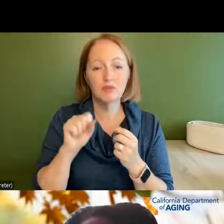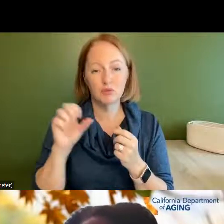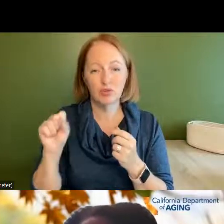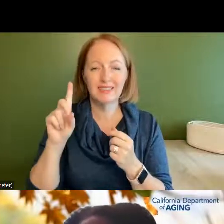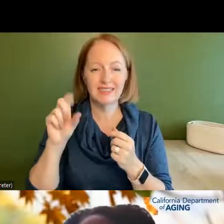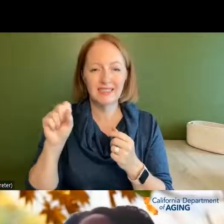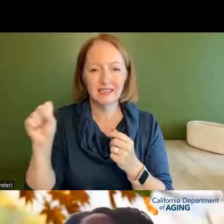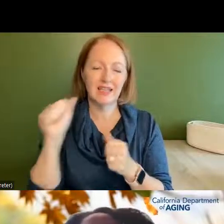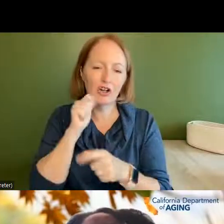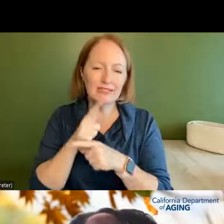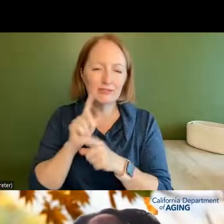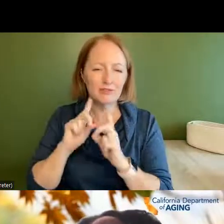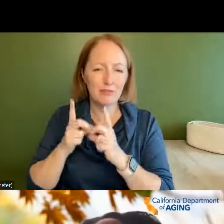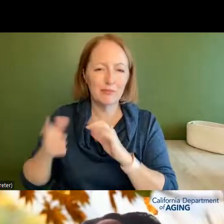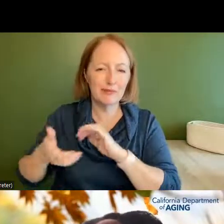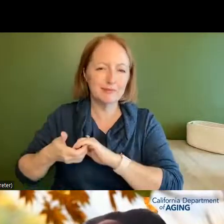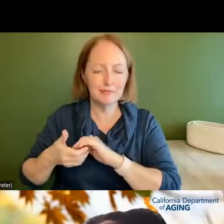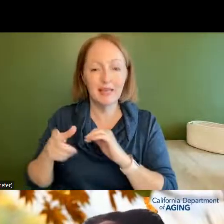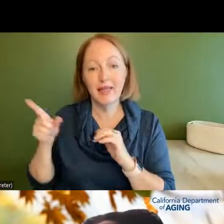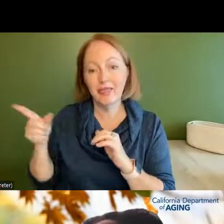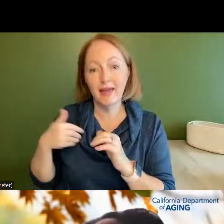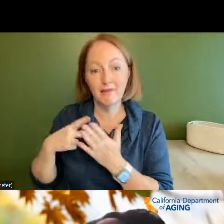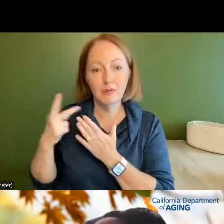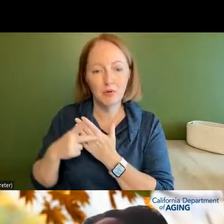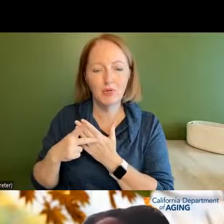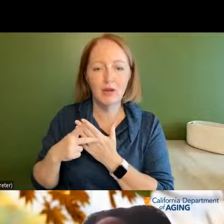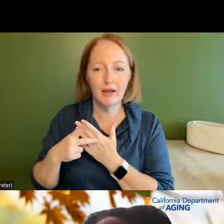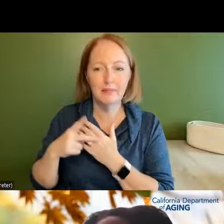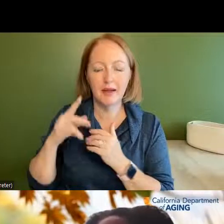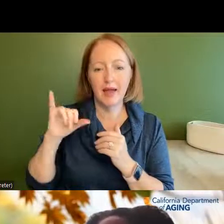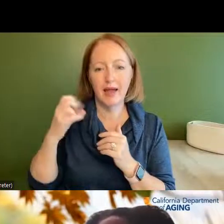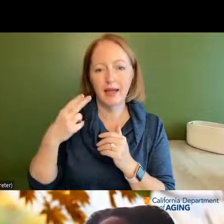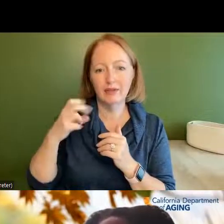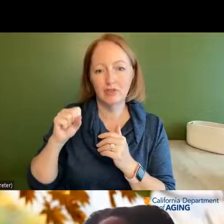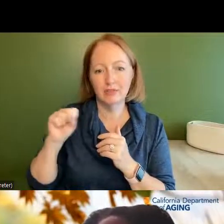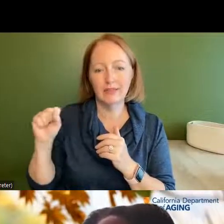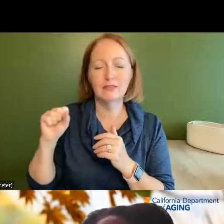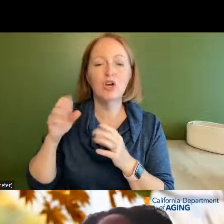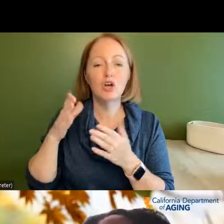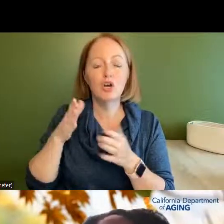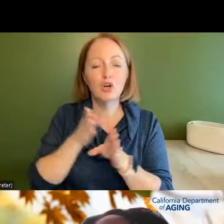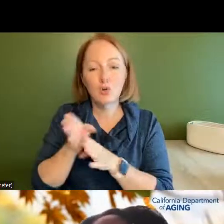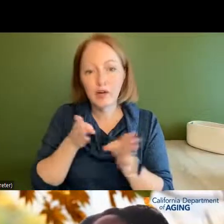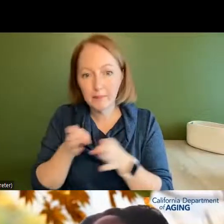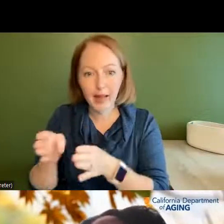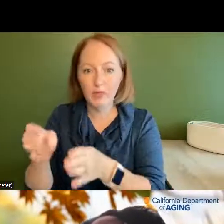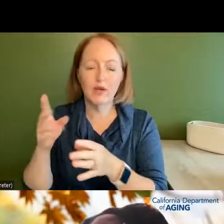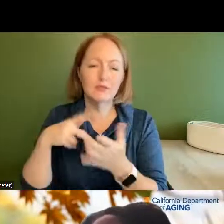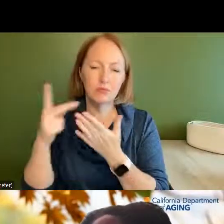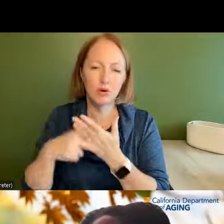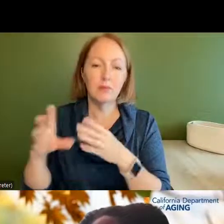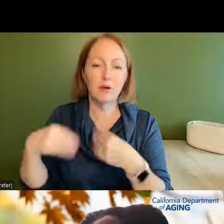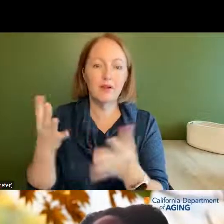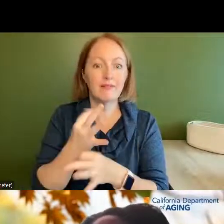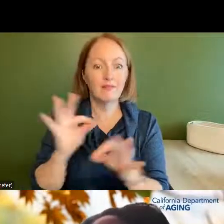our sister department, and they have a program, the IHSS Career Pathways program, that is providing